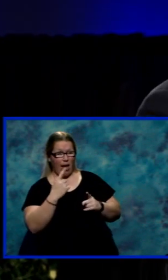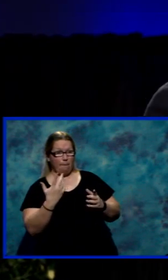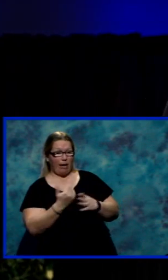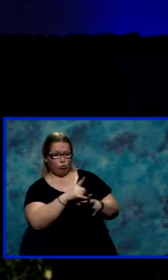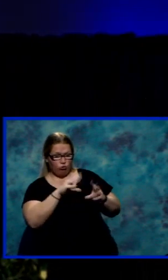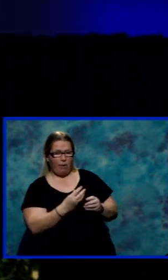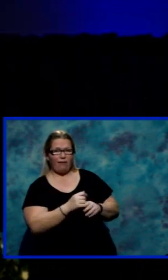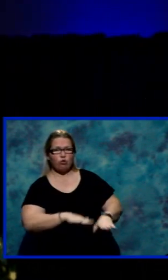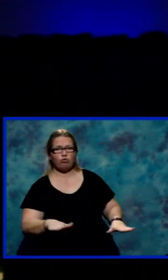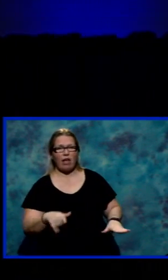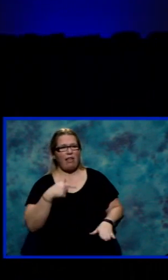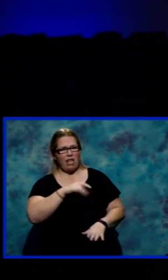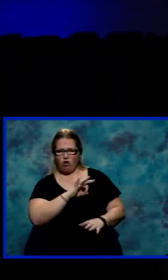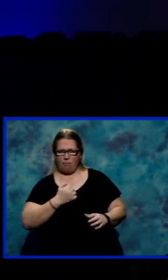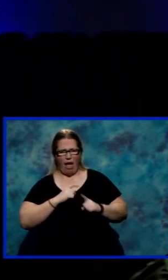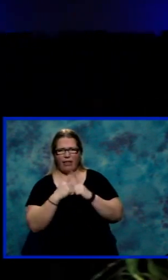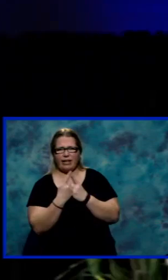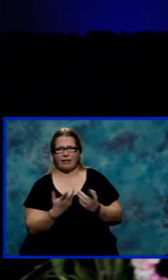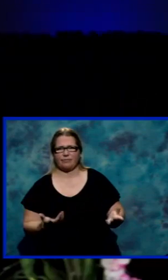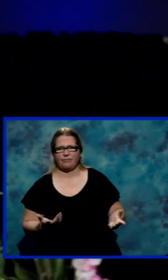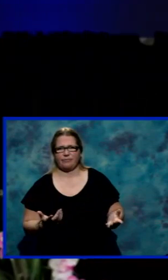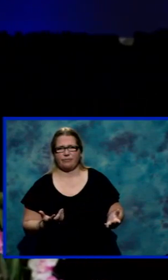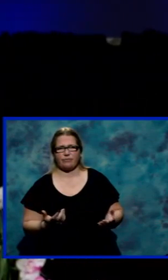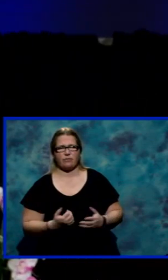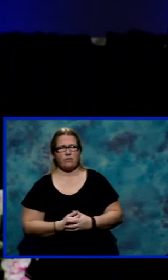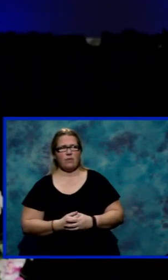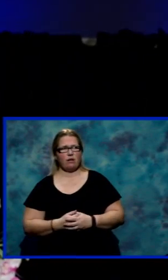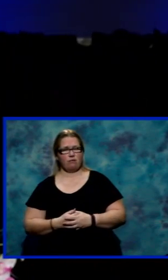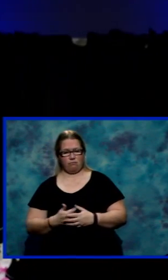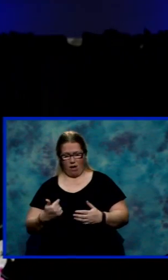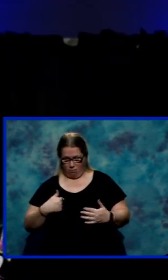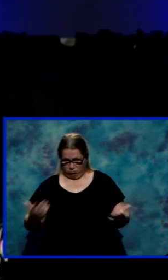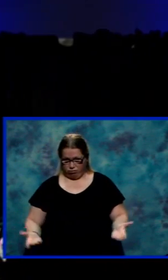children? This is not my thing. I mean, I'm producing.